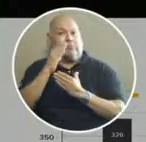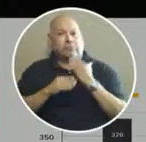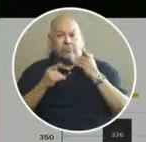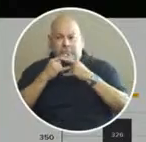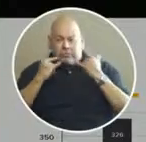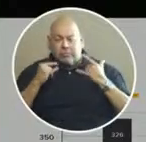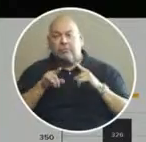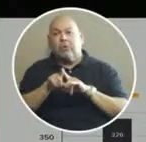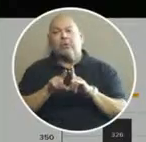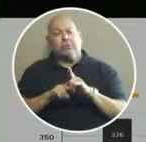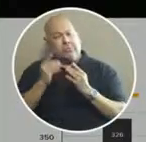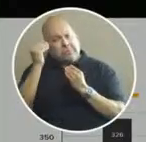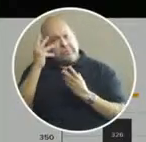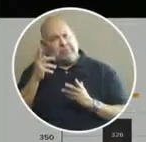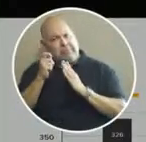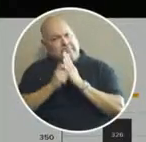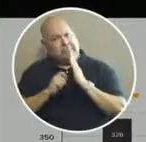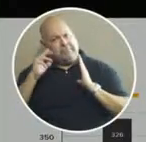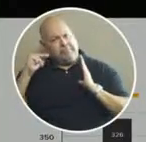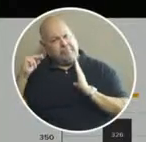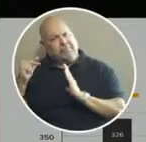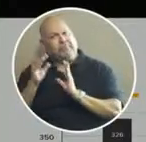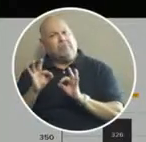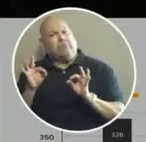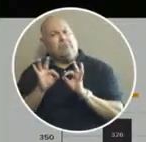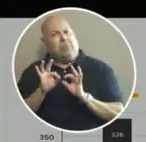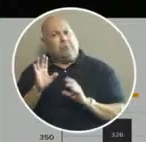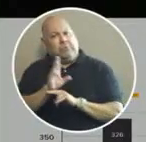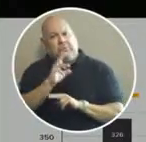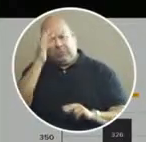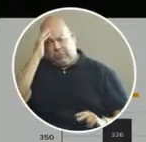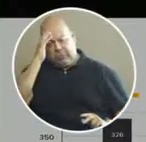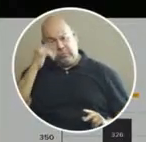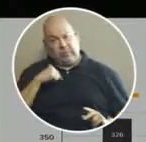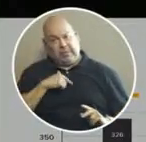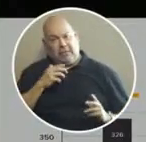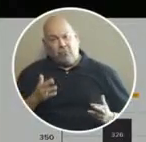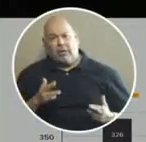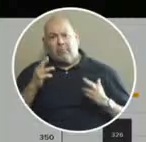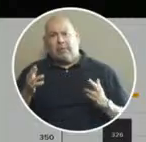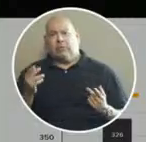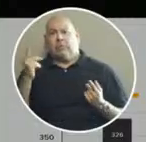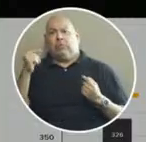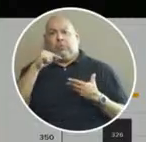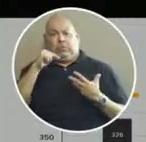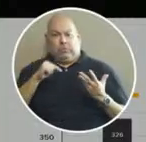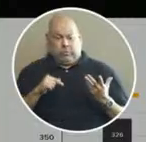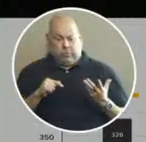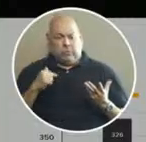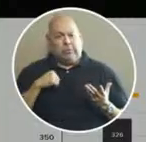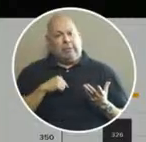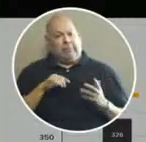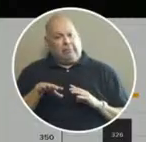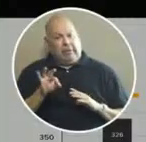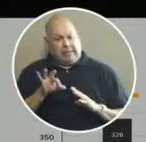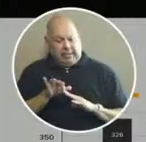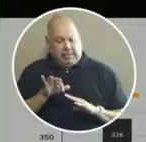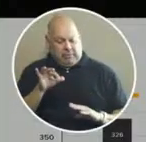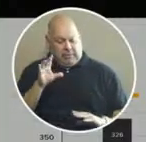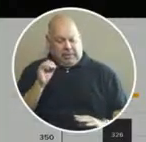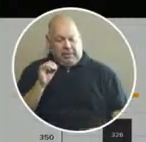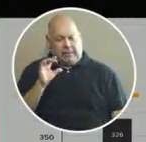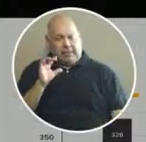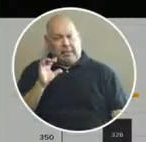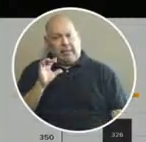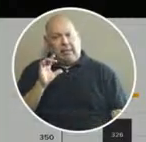useful information. We gave recommendations to those facilities so they can tighten up